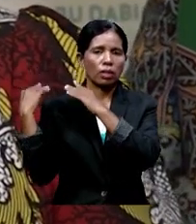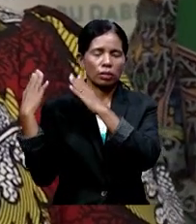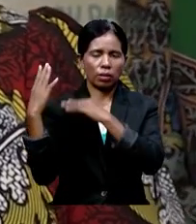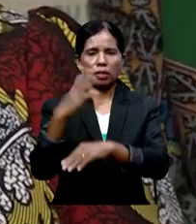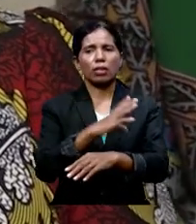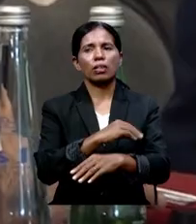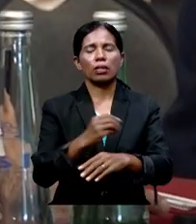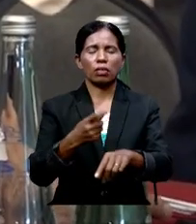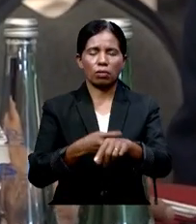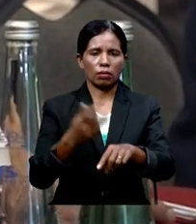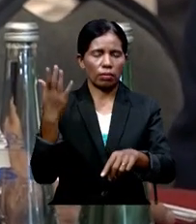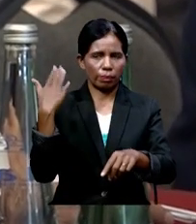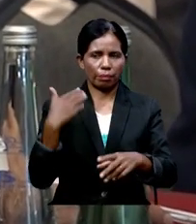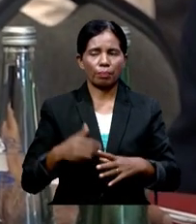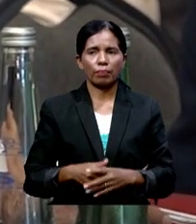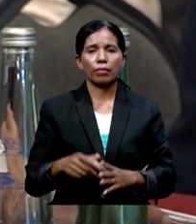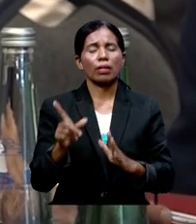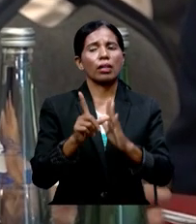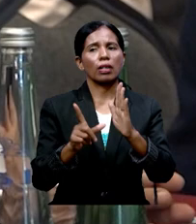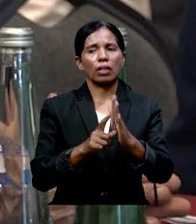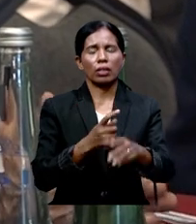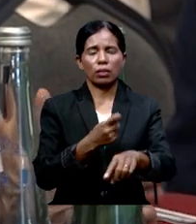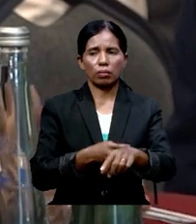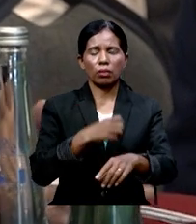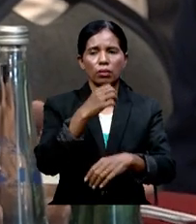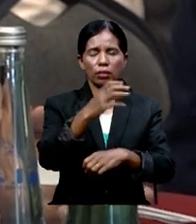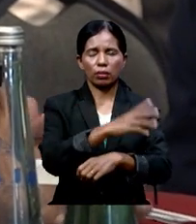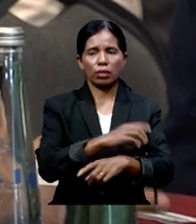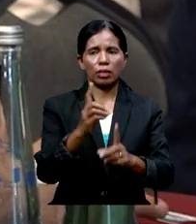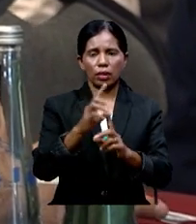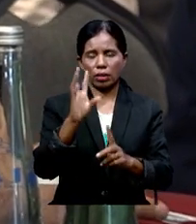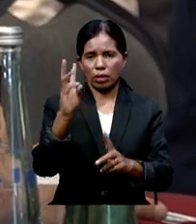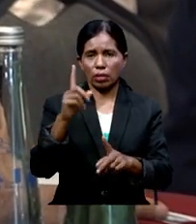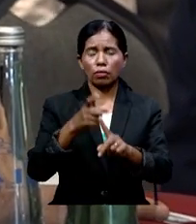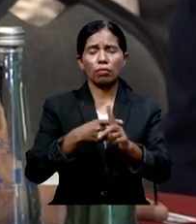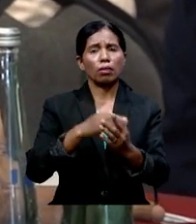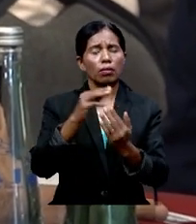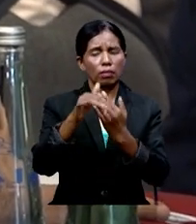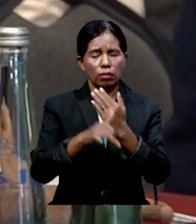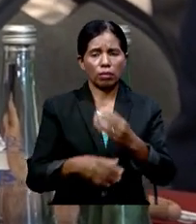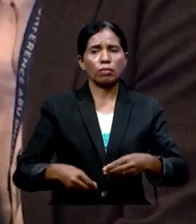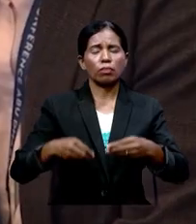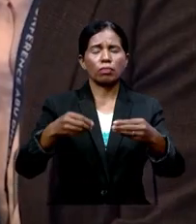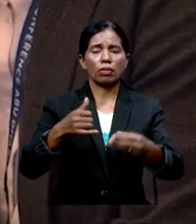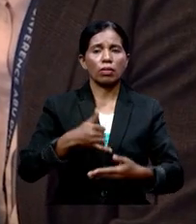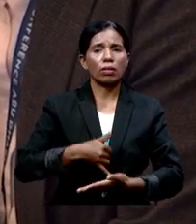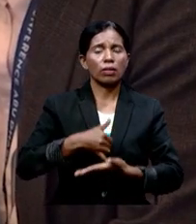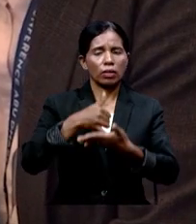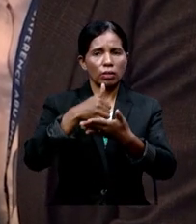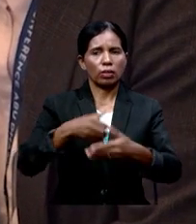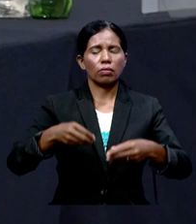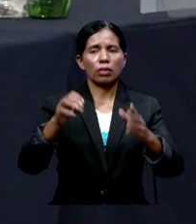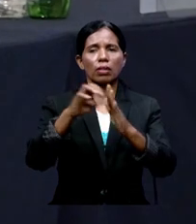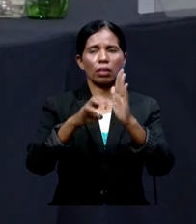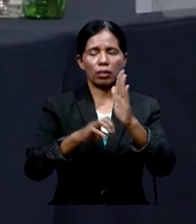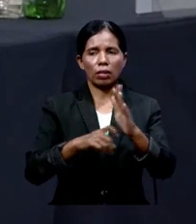of best practice. Decreto lei numero ranulu barring Rosia lorong nen fulan mayuf defini kondekorasaun ne nudar reconhecimento hus estado